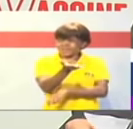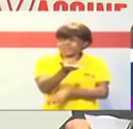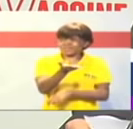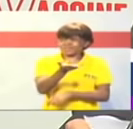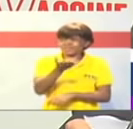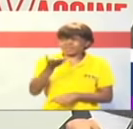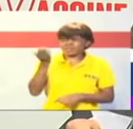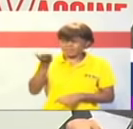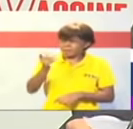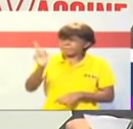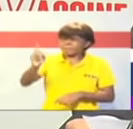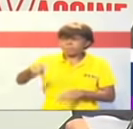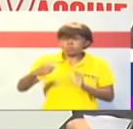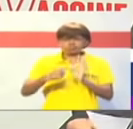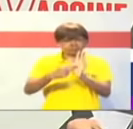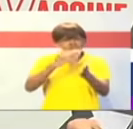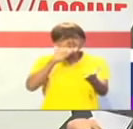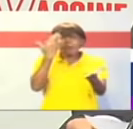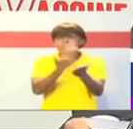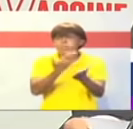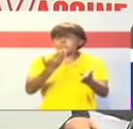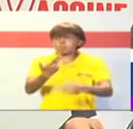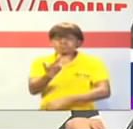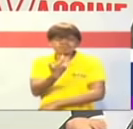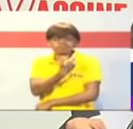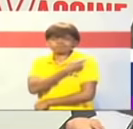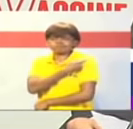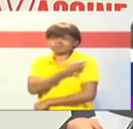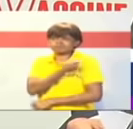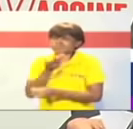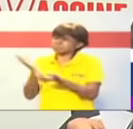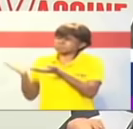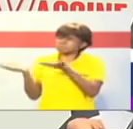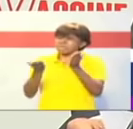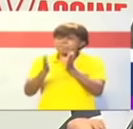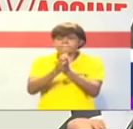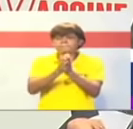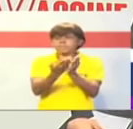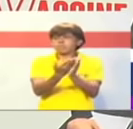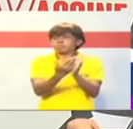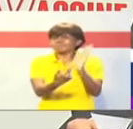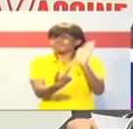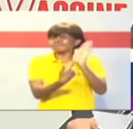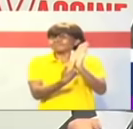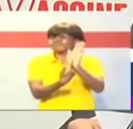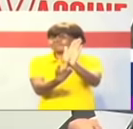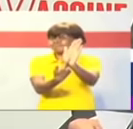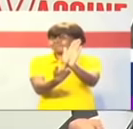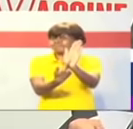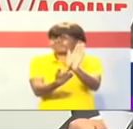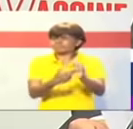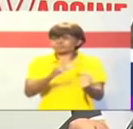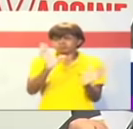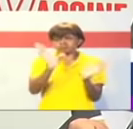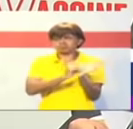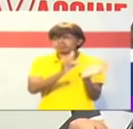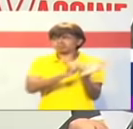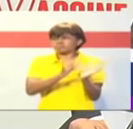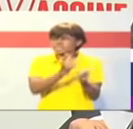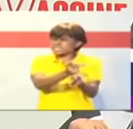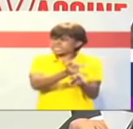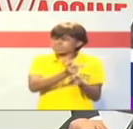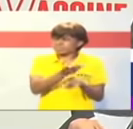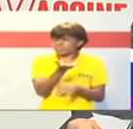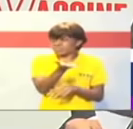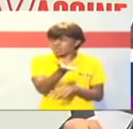and vaccination cards must be easily accessible for inspection, verification by members of the Public Health Inspectorate and the Trinidad